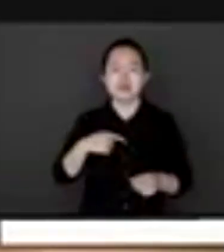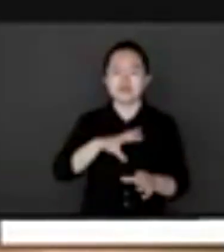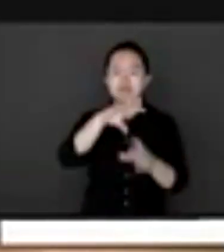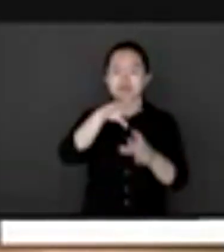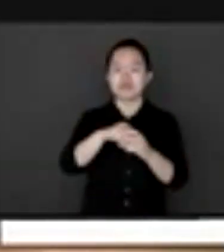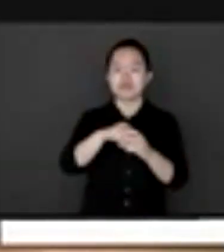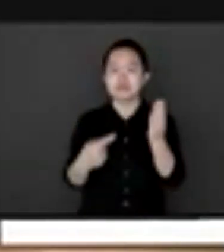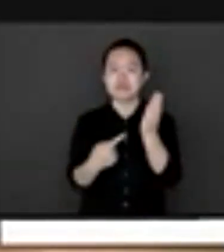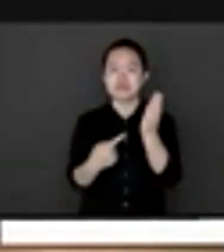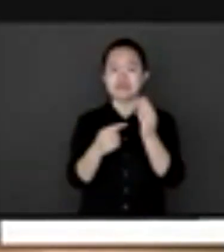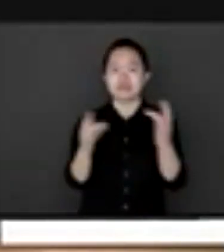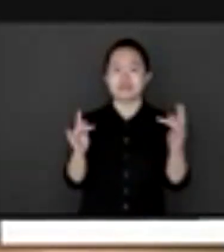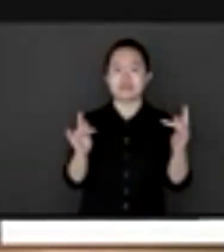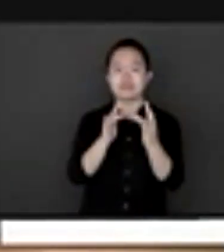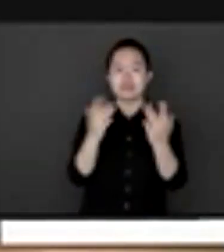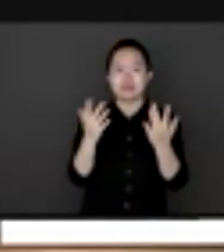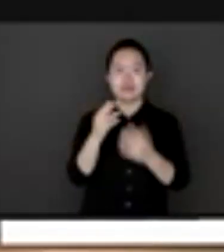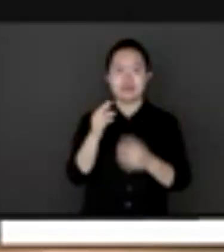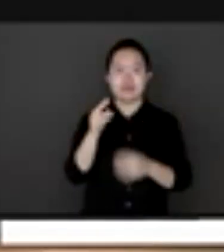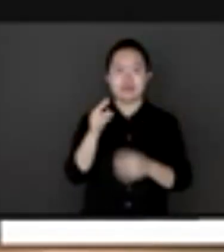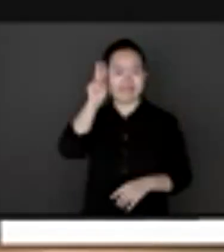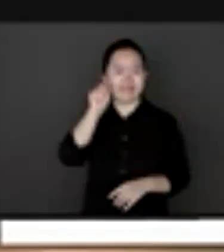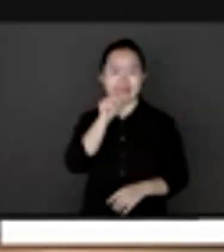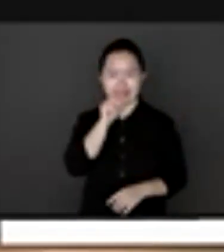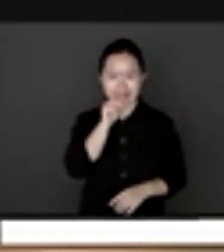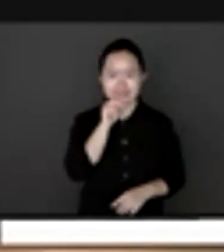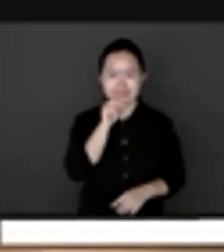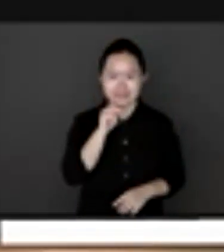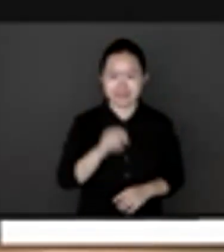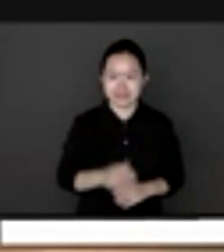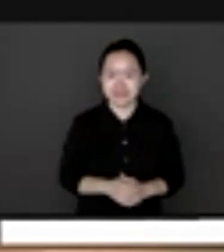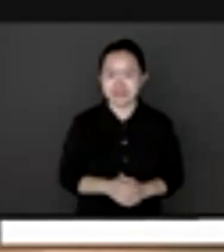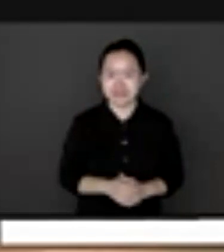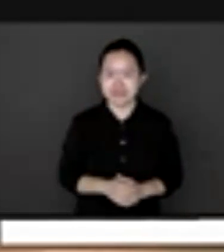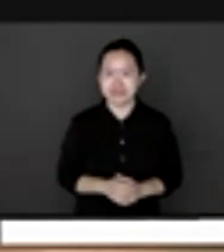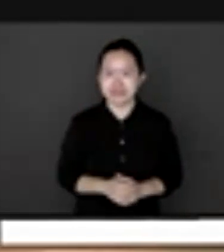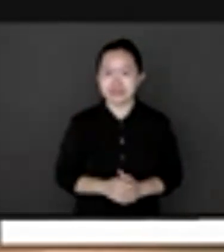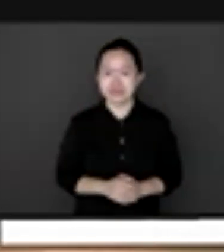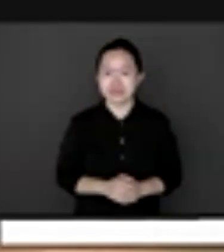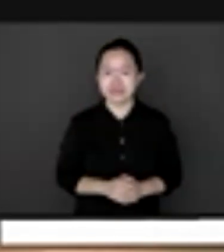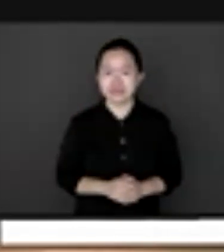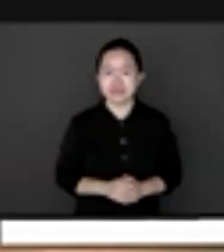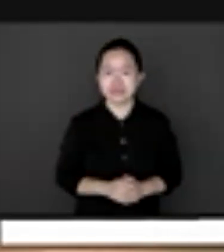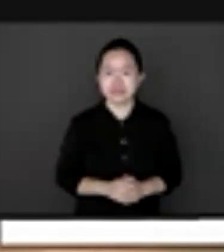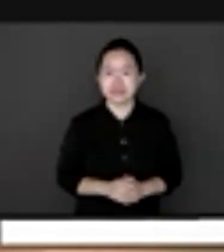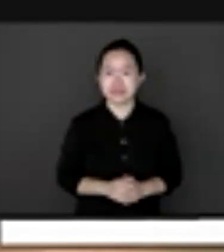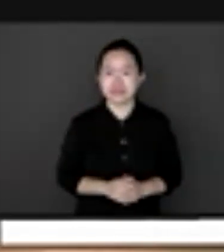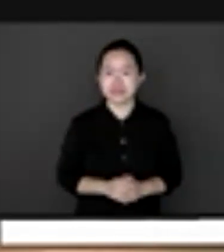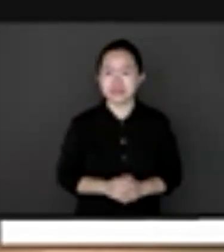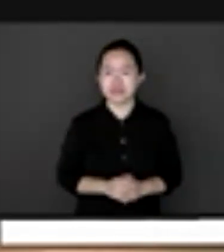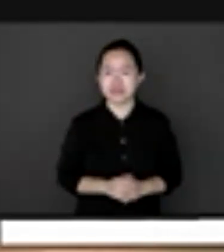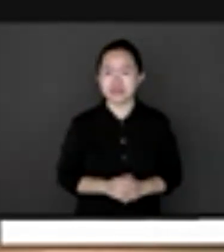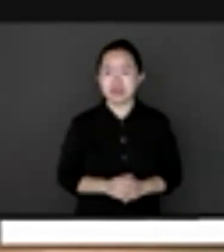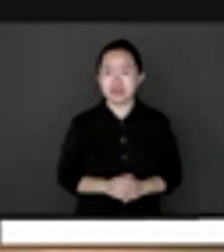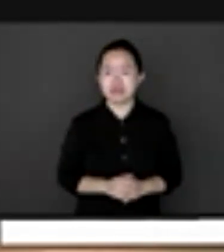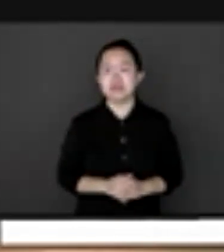with you the perspective that I have on this topic from where I sit. So who am I? I'm Ronald Maier. I'm